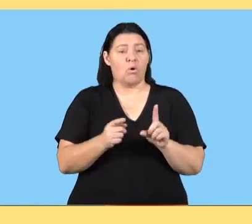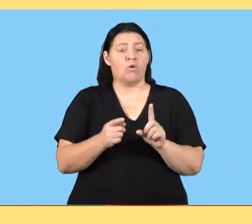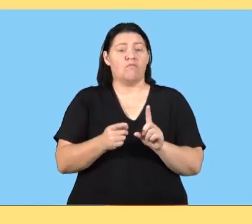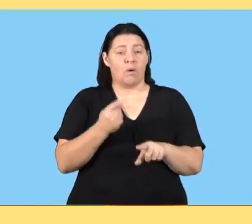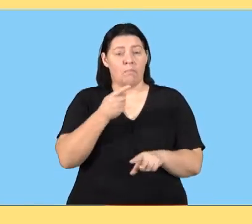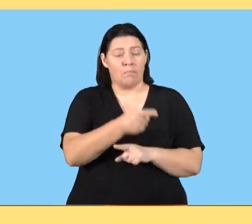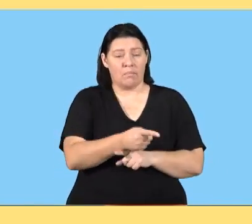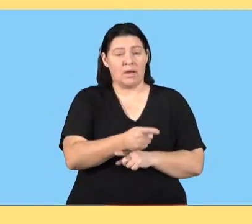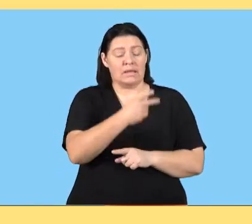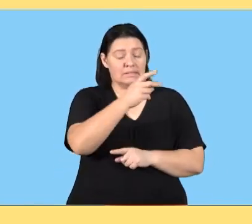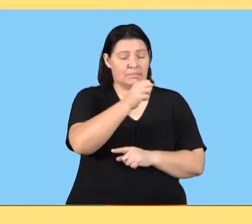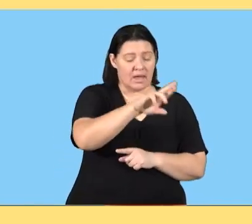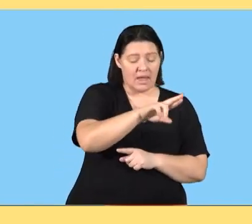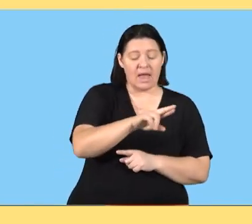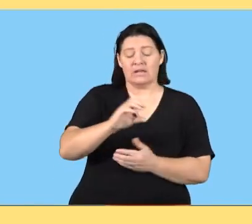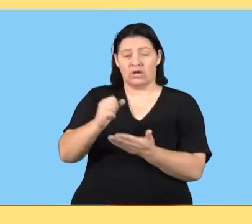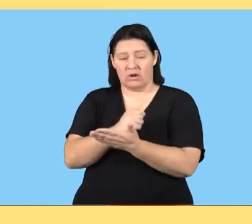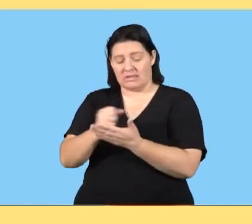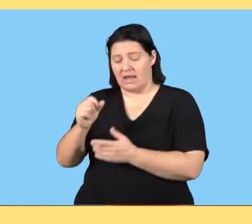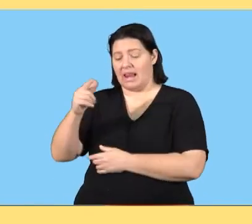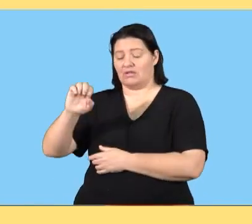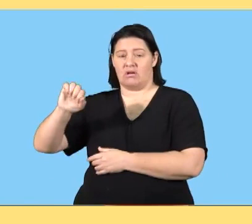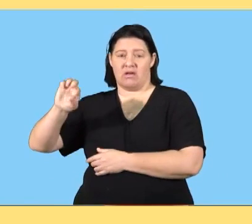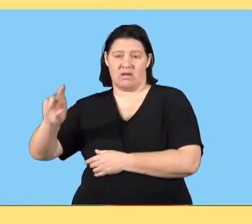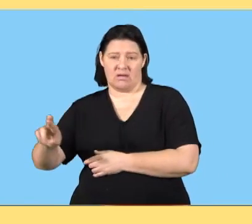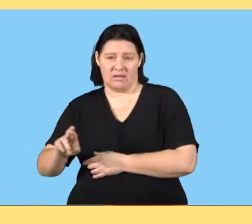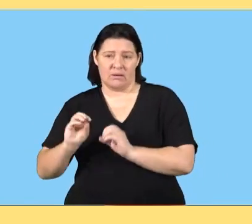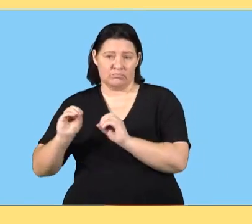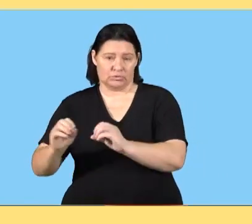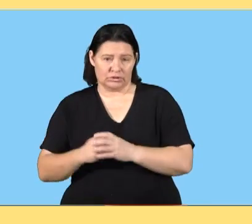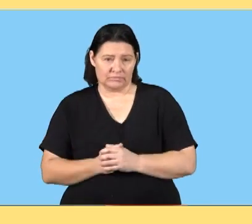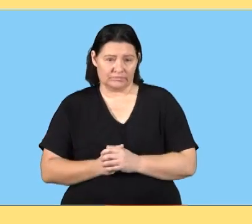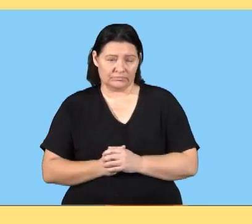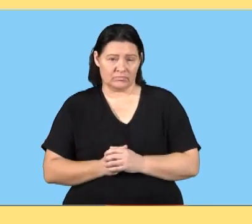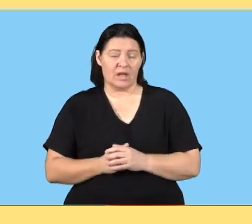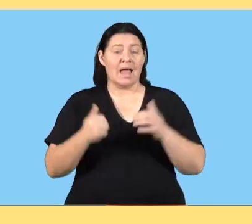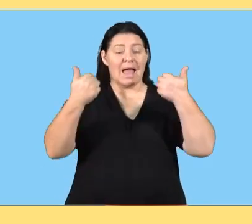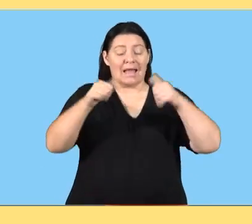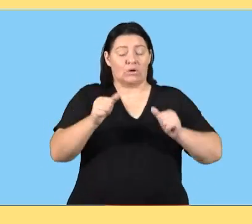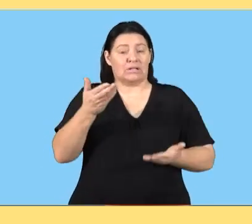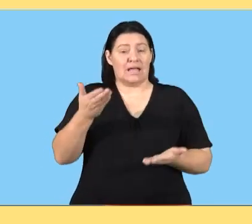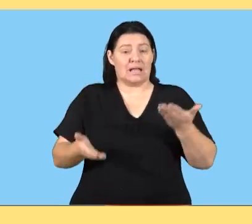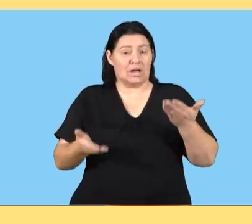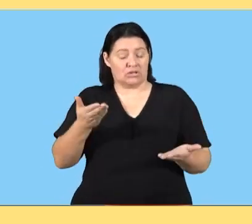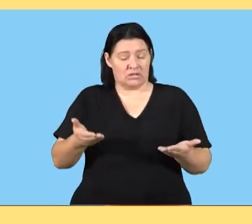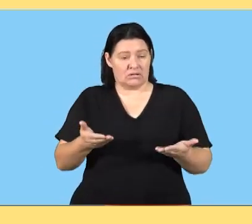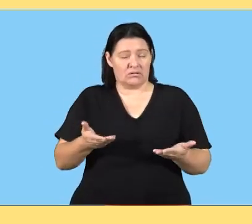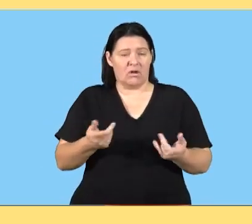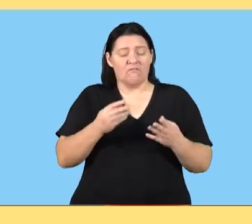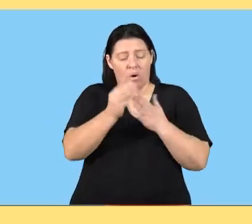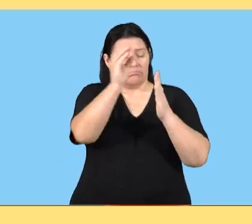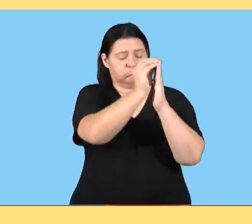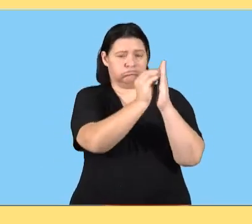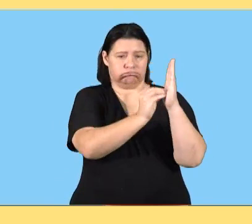able to post to the debtors and creditors ledger. We will also be able to do the accounting